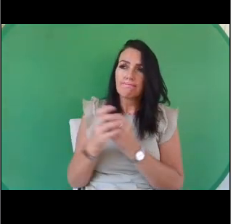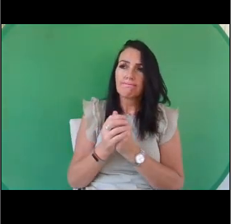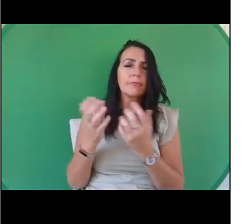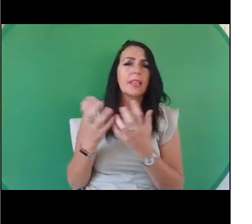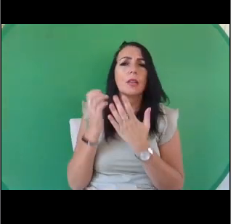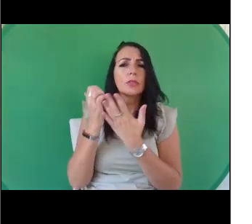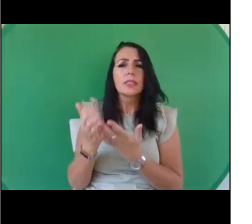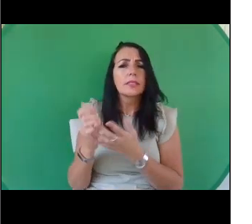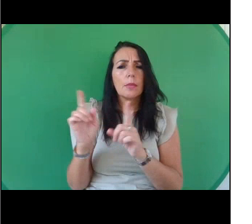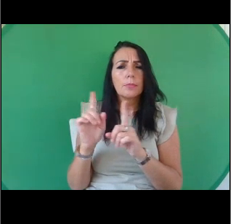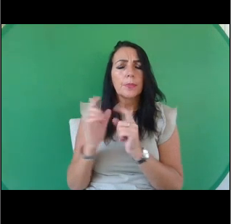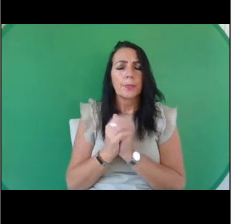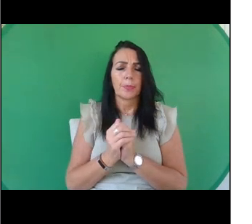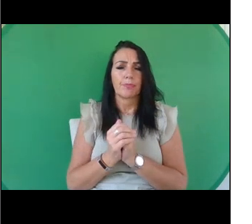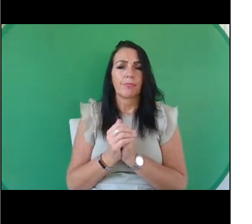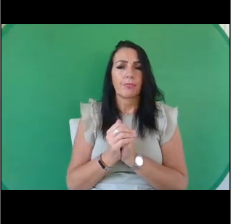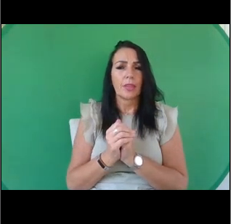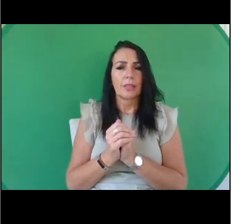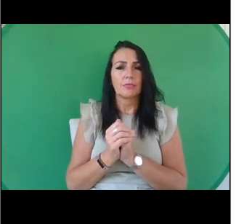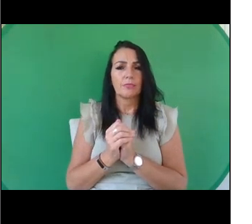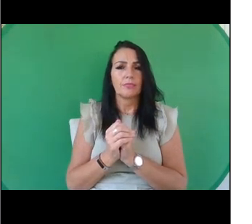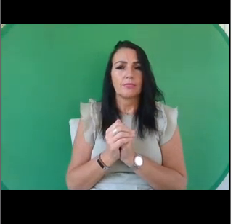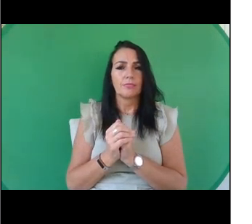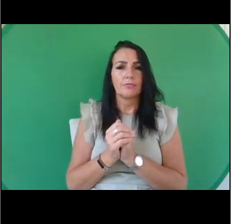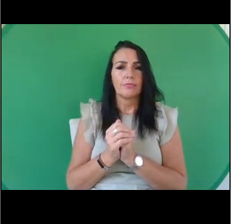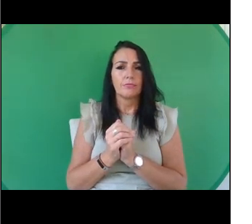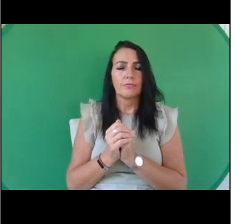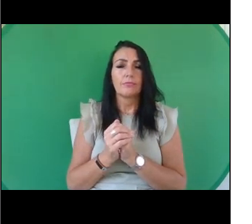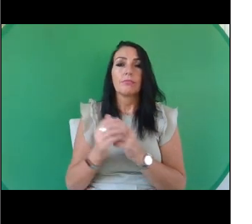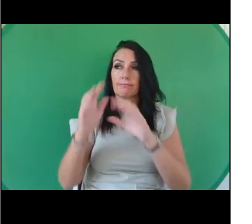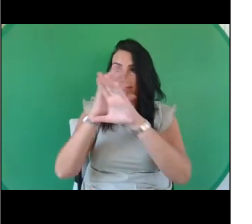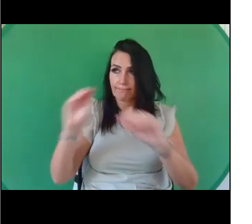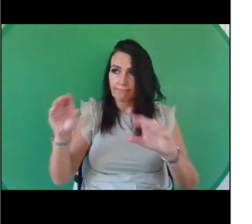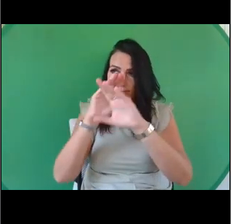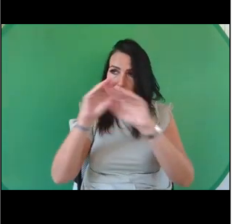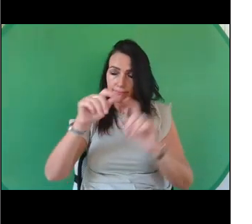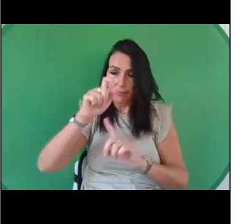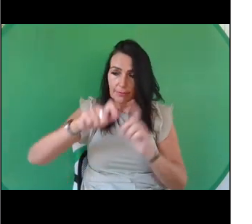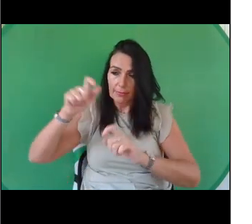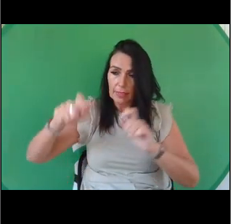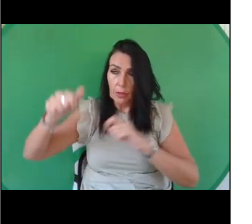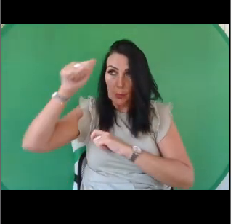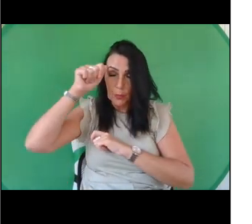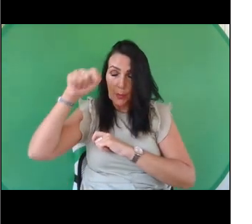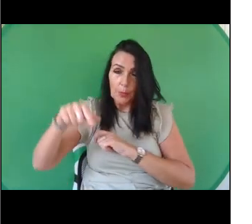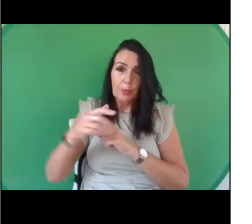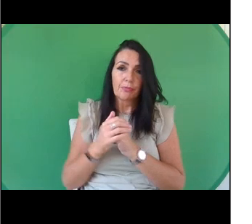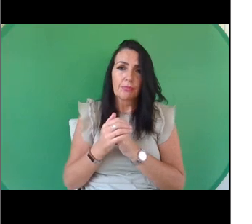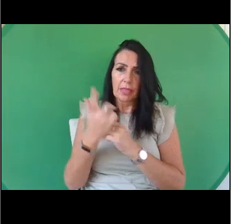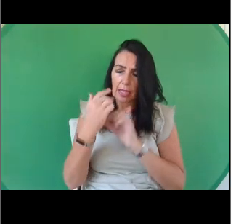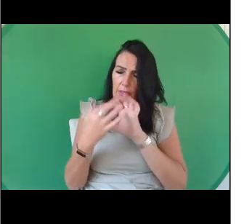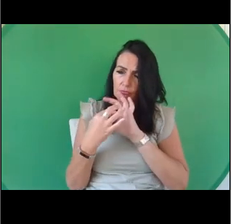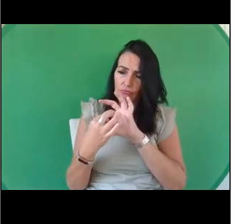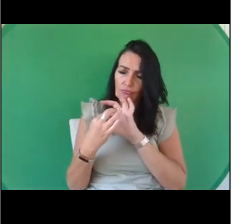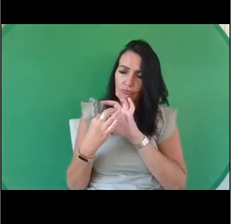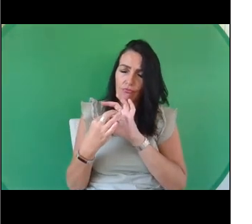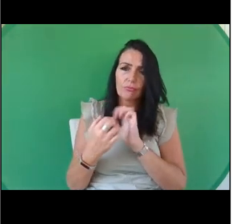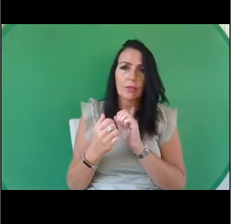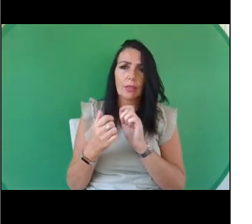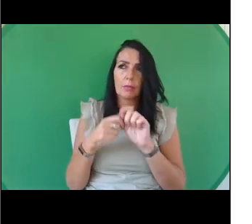address the climate emergency? Well, it helps you get the message out to your customers. It helps you engage your customers and inspire